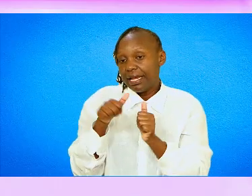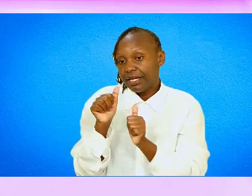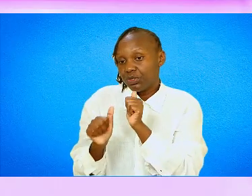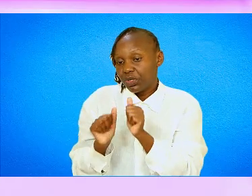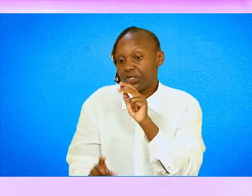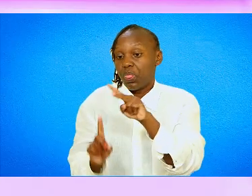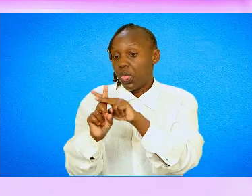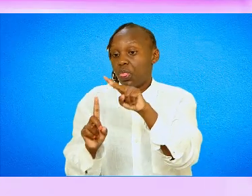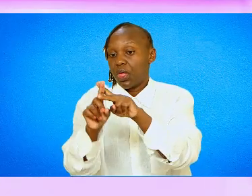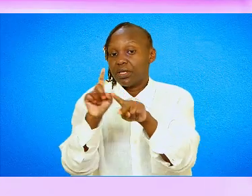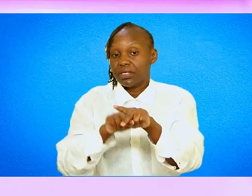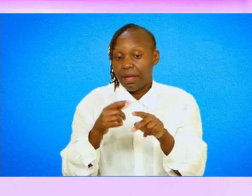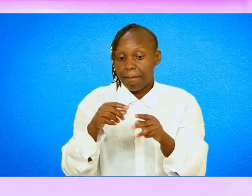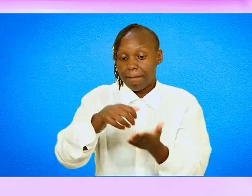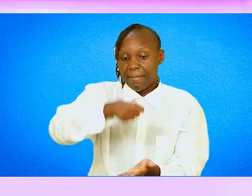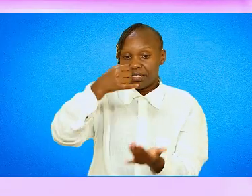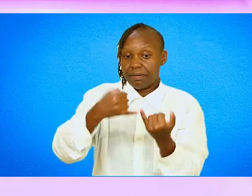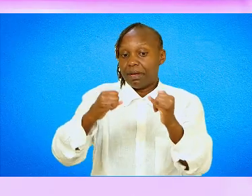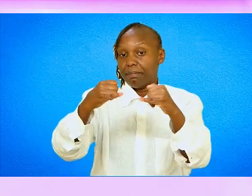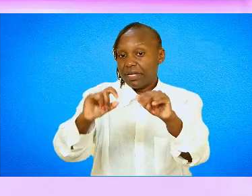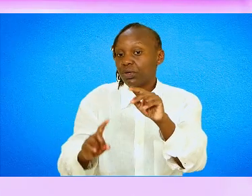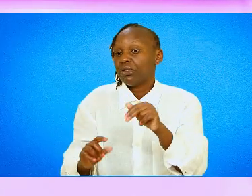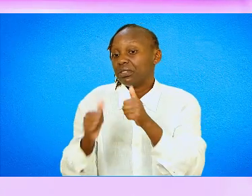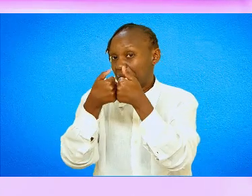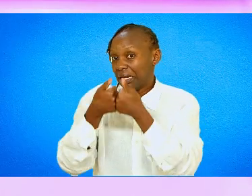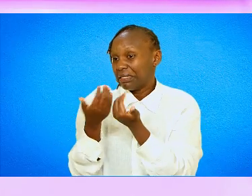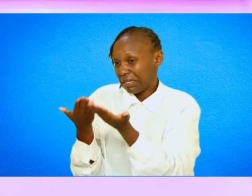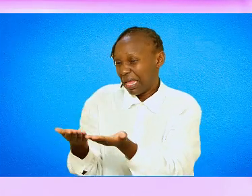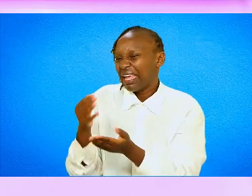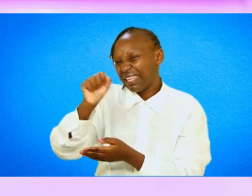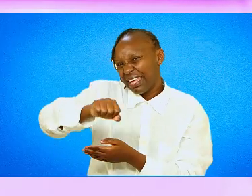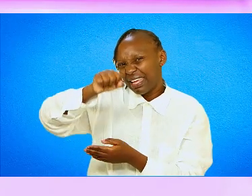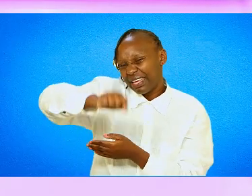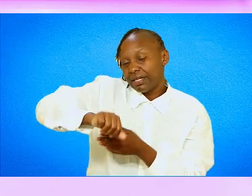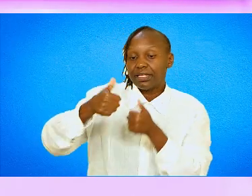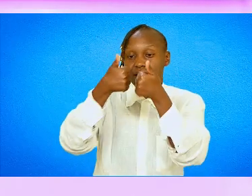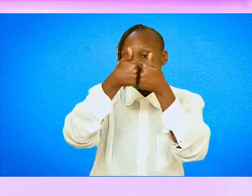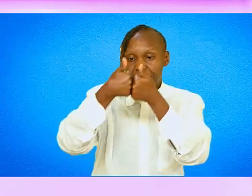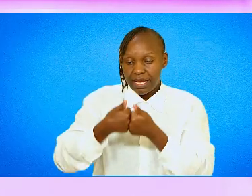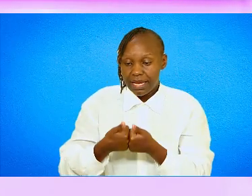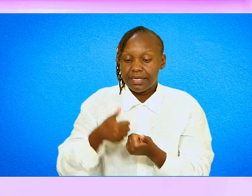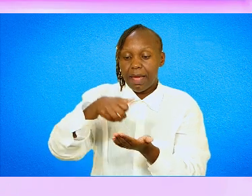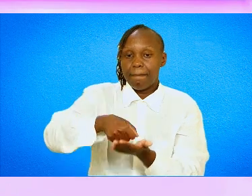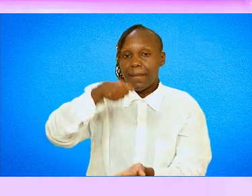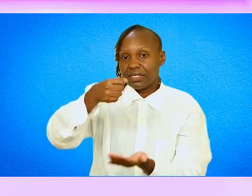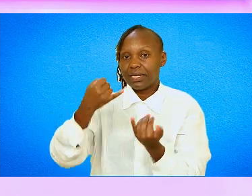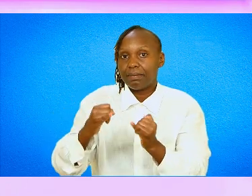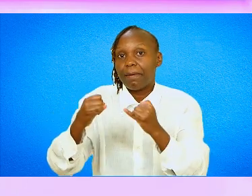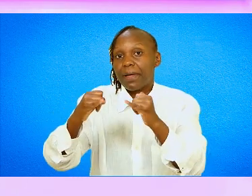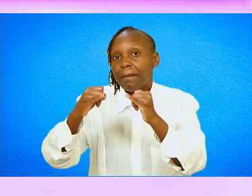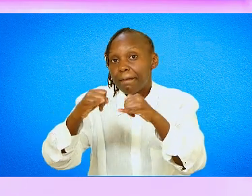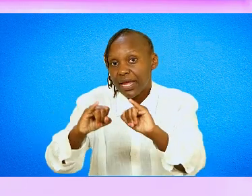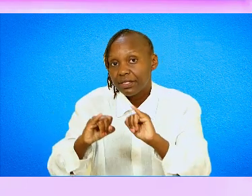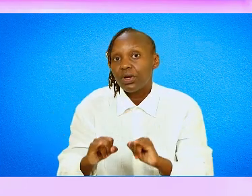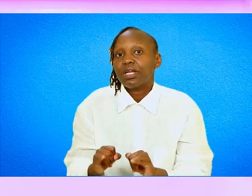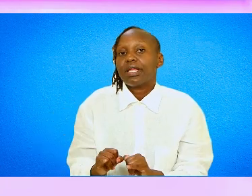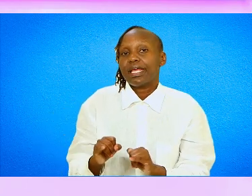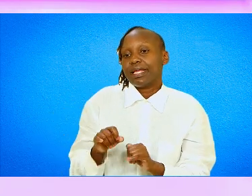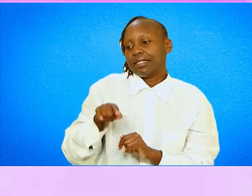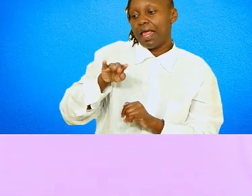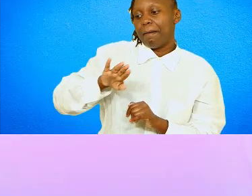arise during budget implementation? Yes, a big challenge during budget implementation is pending